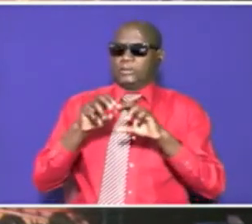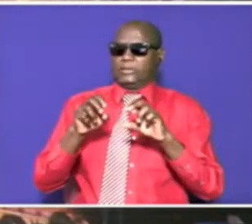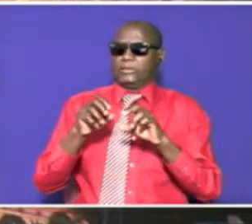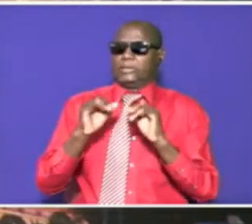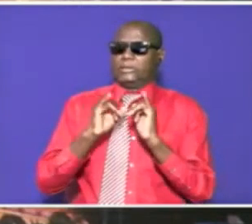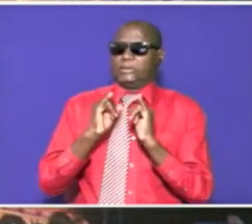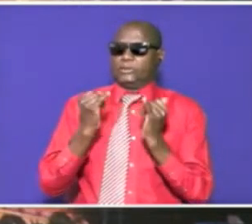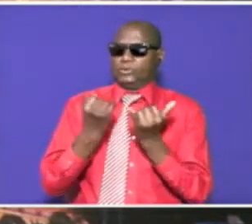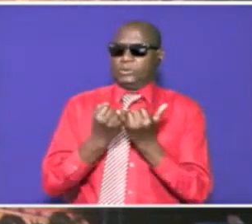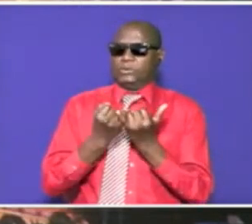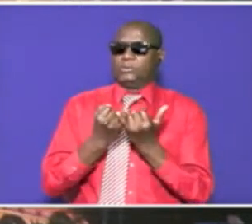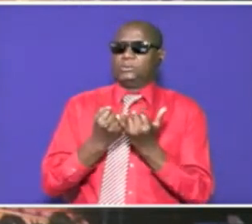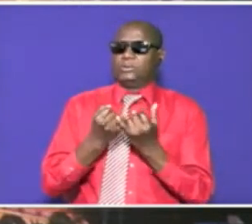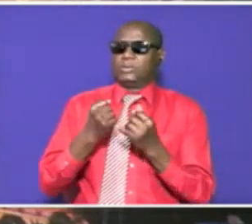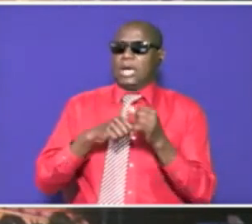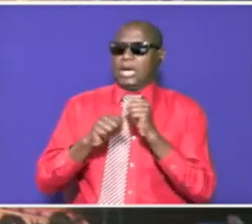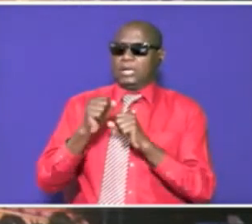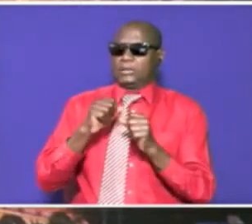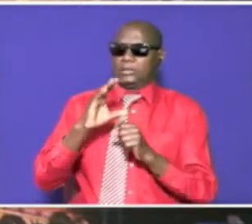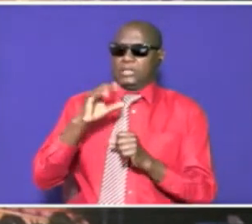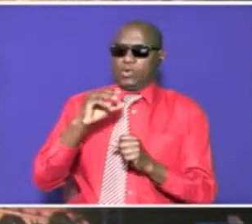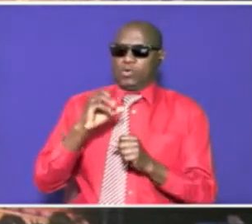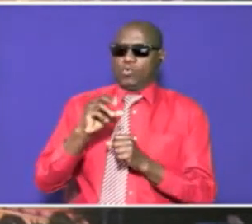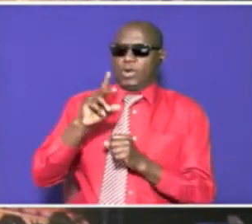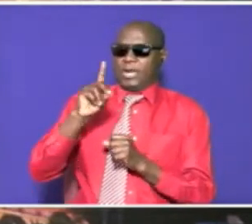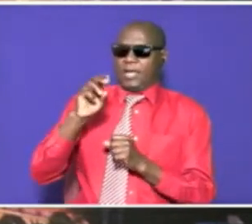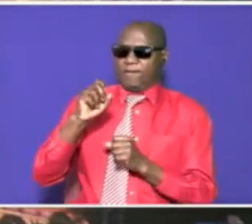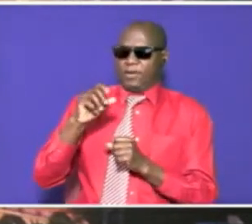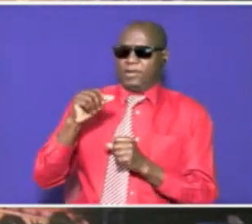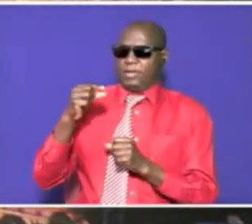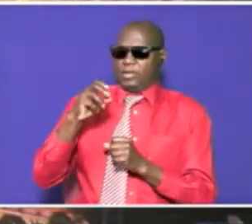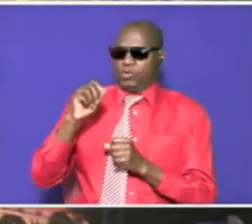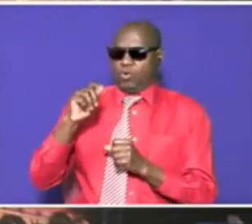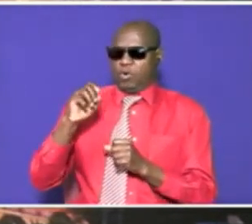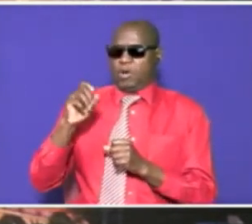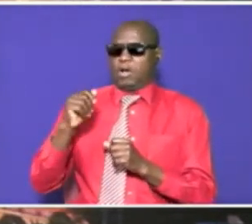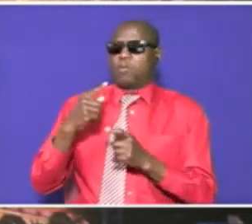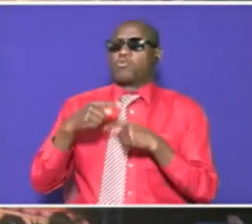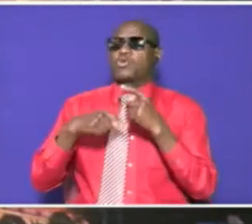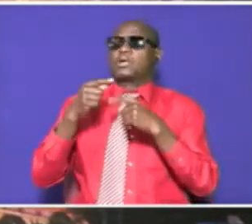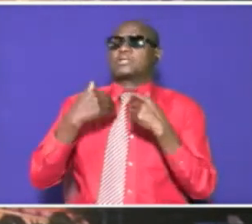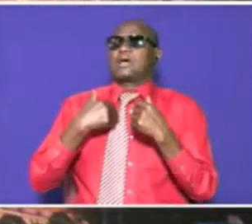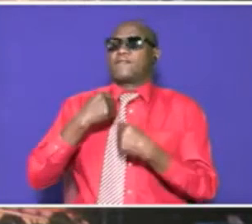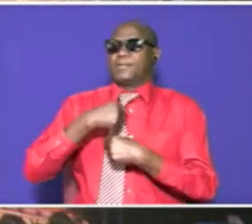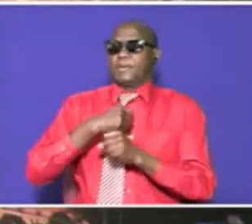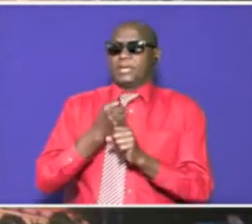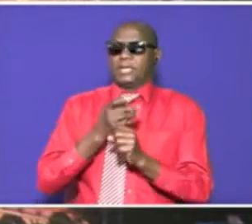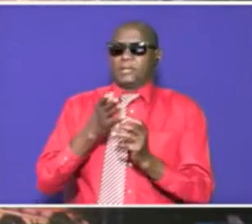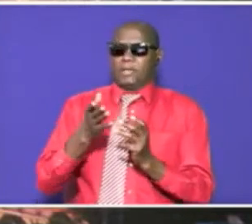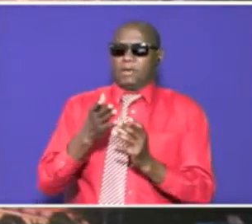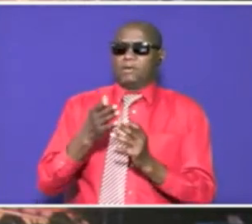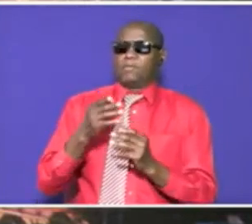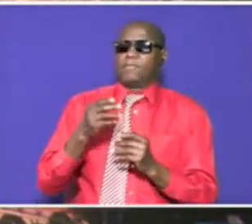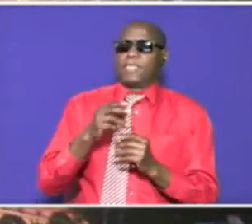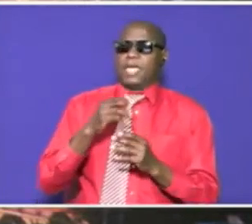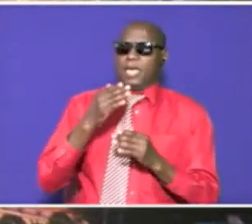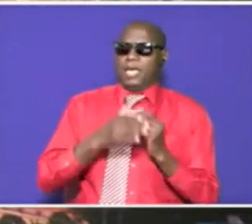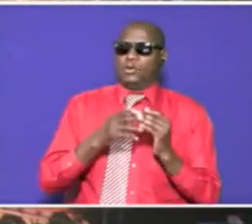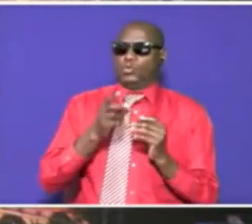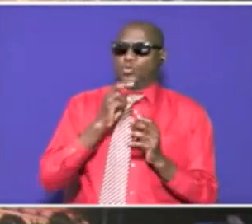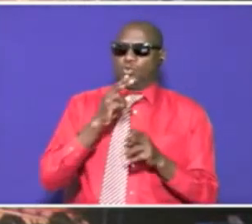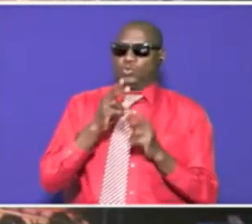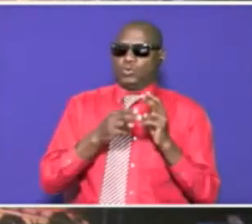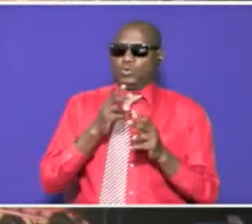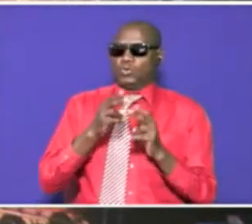CEO David Gitonga, tremendous progress had been made, and by the end of 2022, the country was at